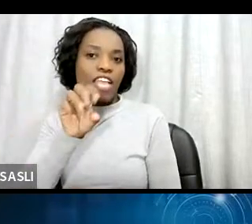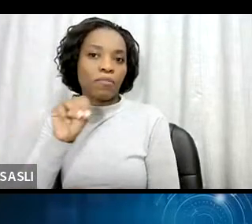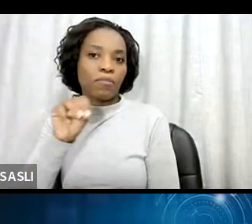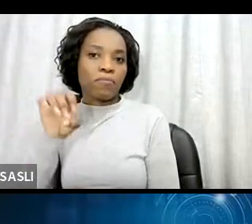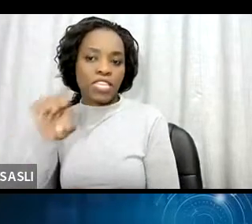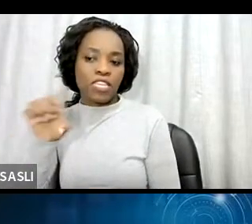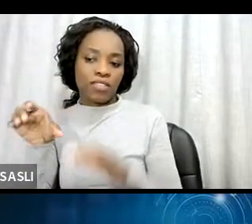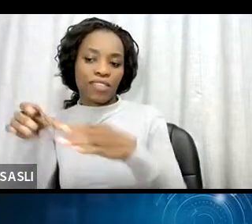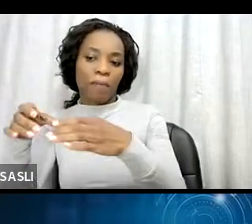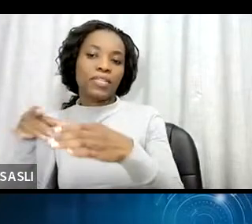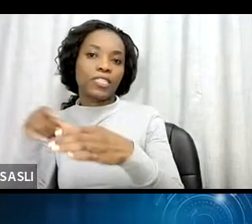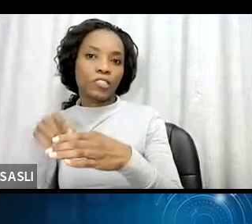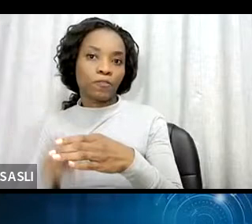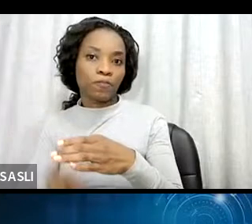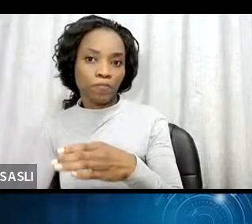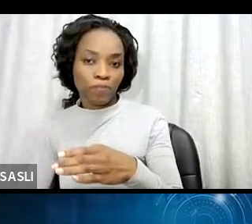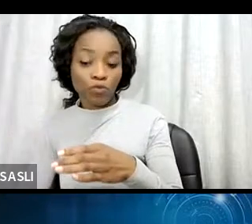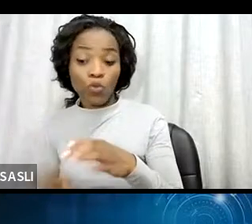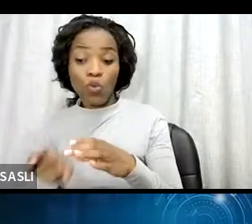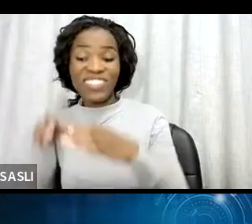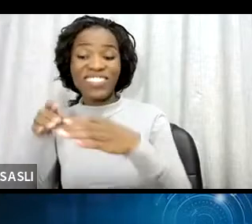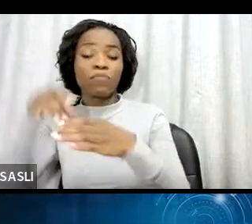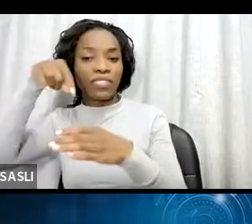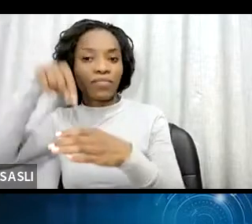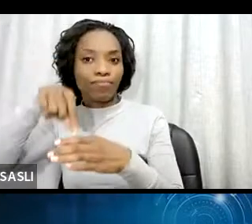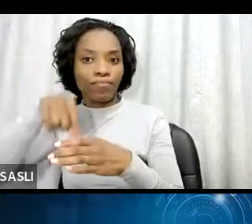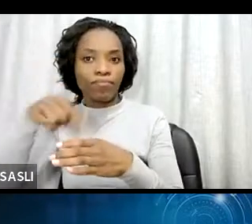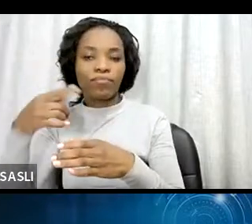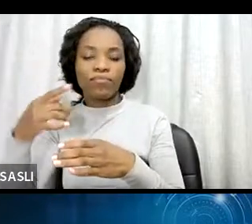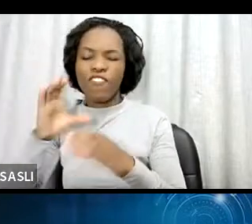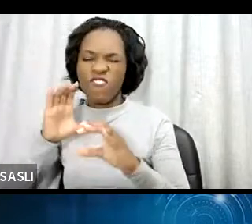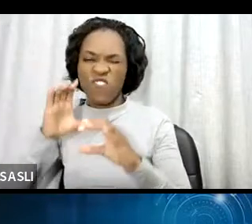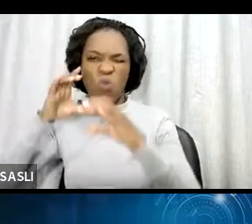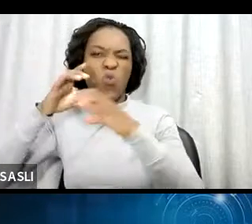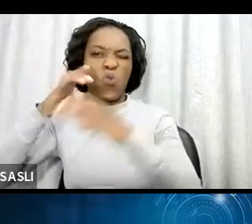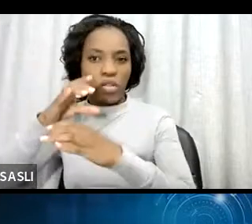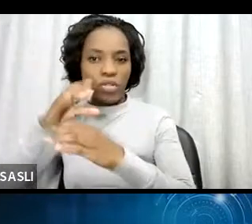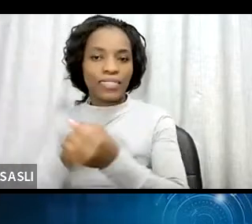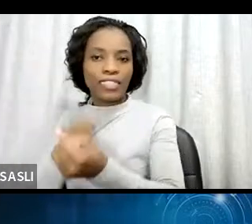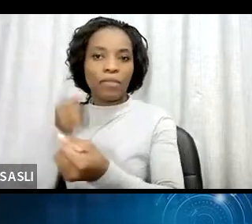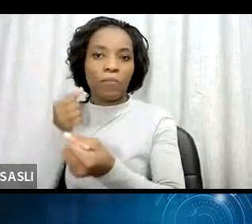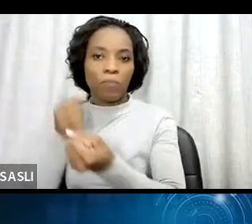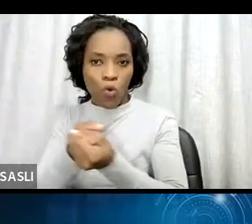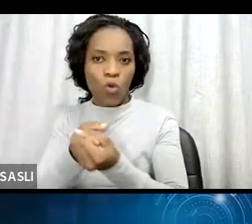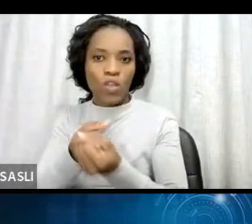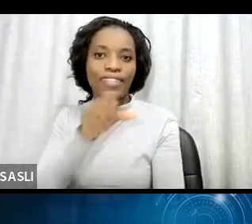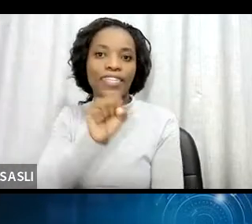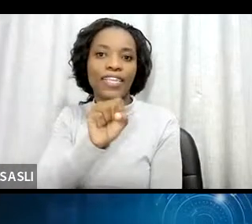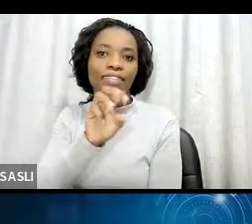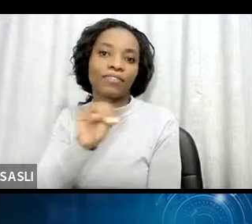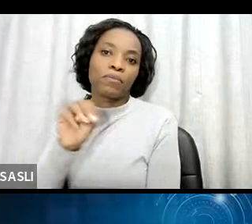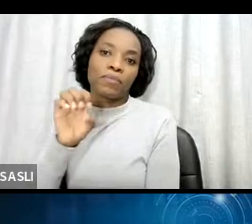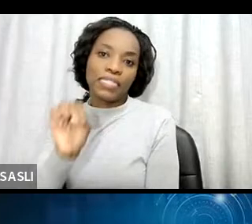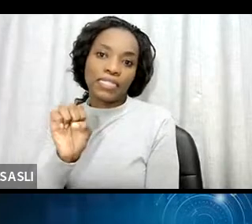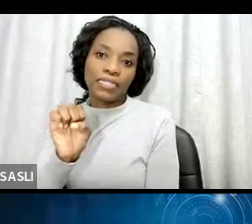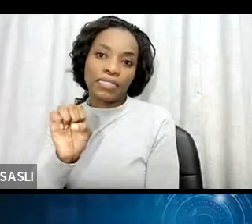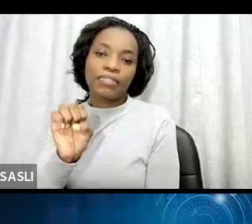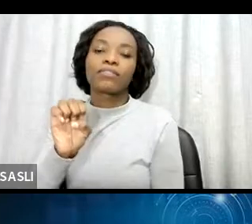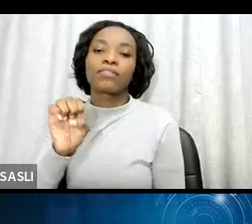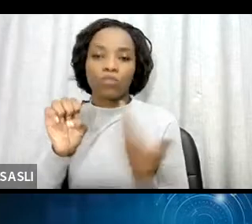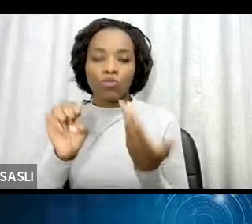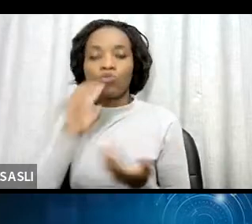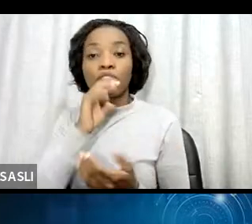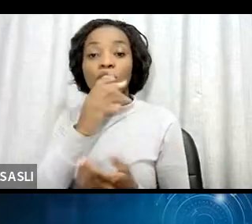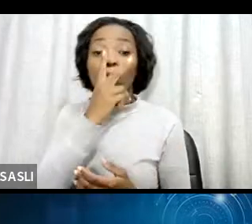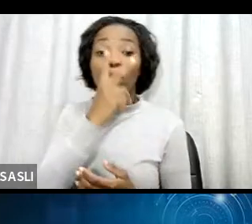segment. And this segment is dedicated to support the SMMEs, both on the